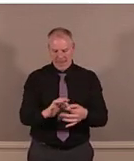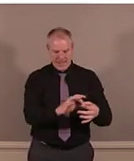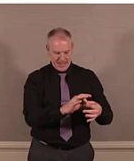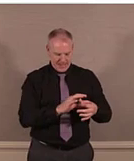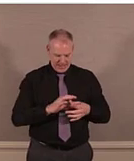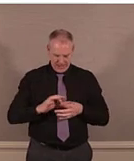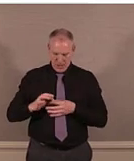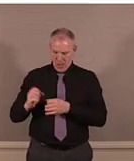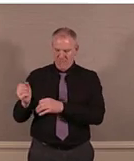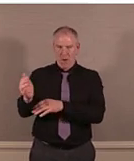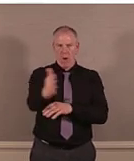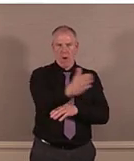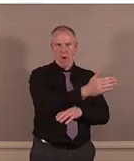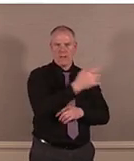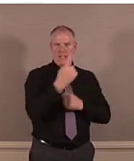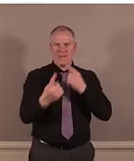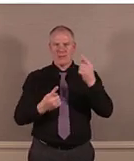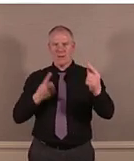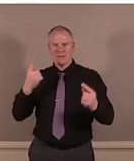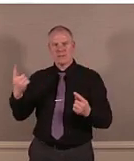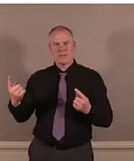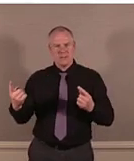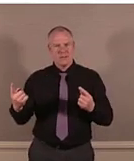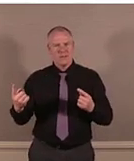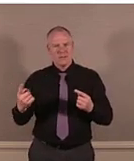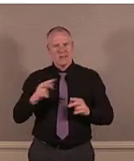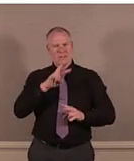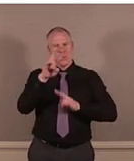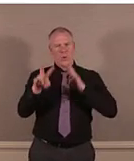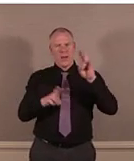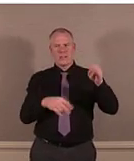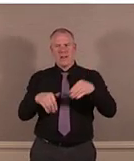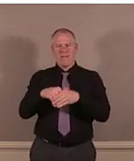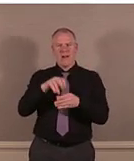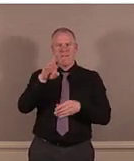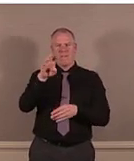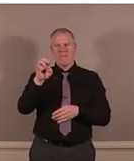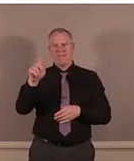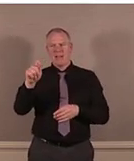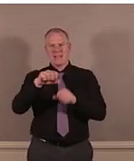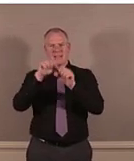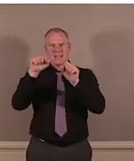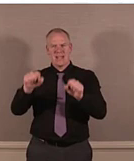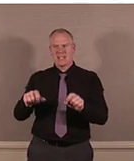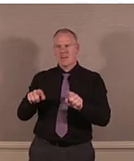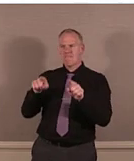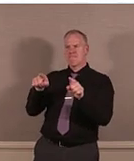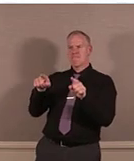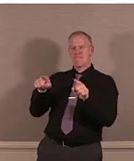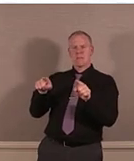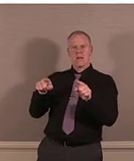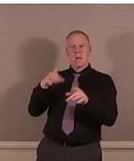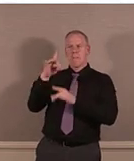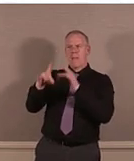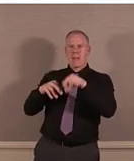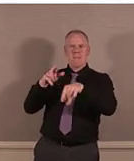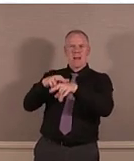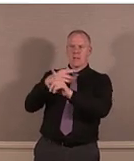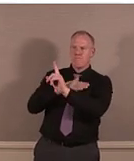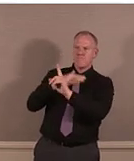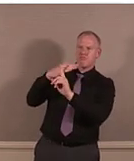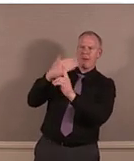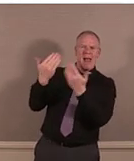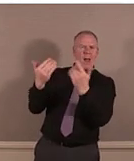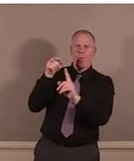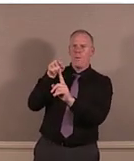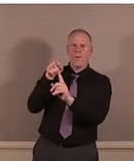all individuals. So the questions we have to ask of the VET system every day is, how can we make our system better? How can